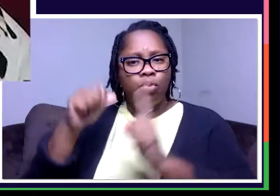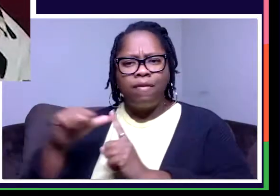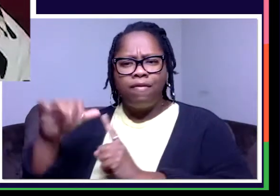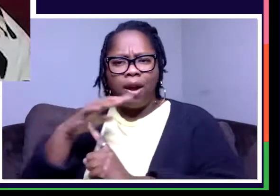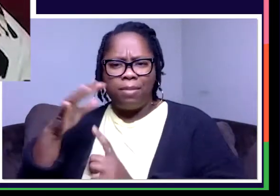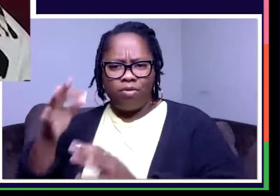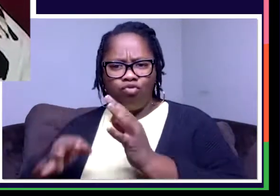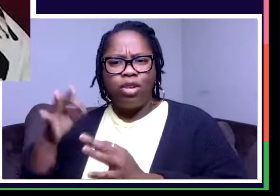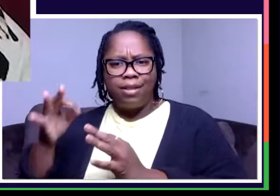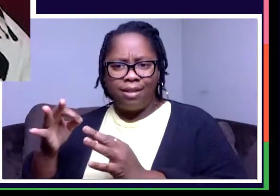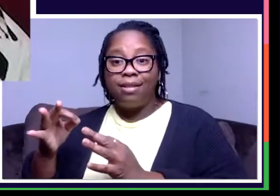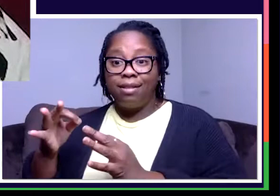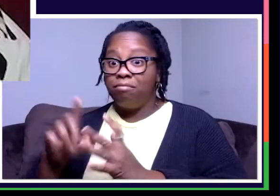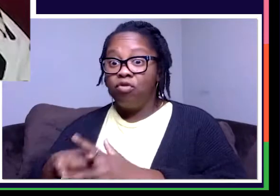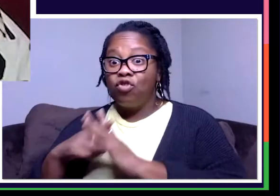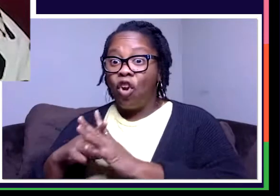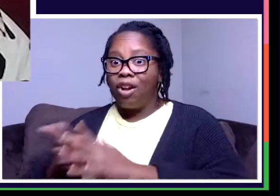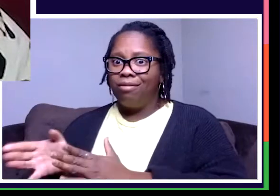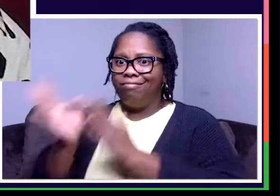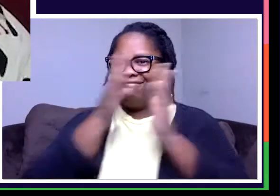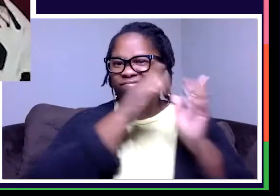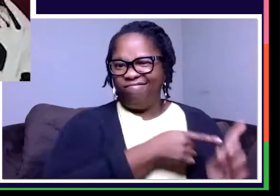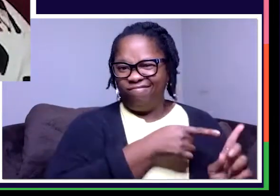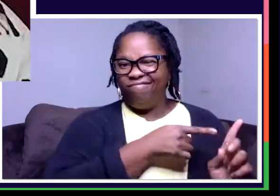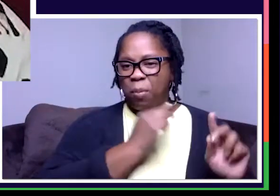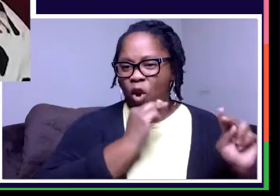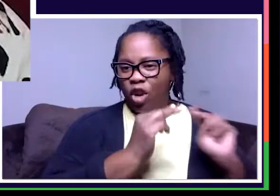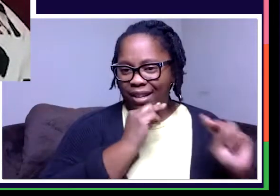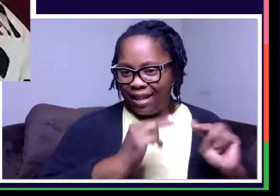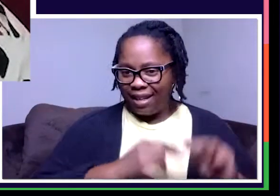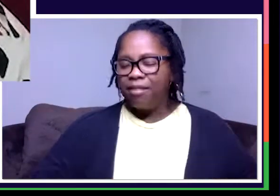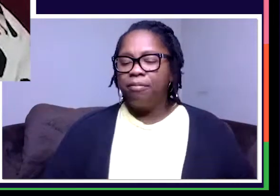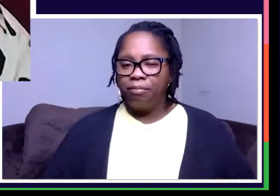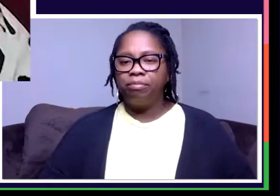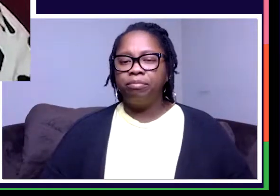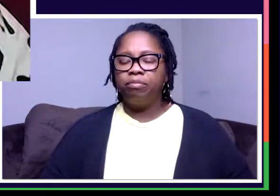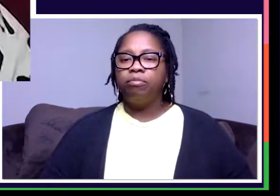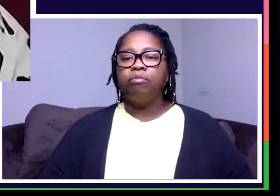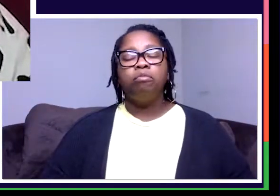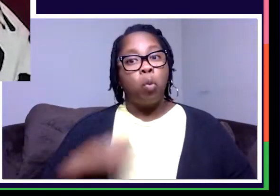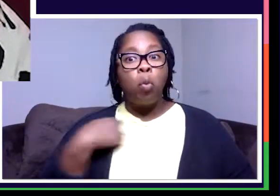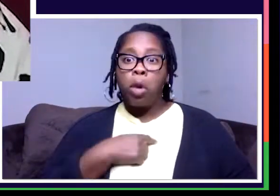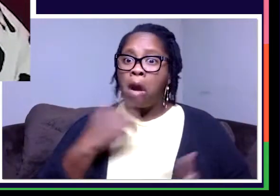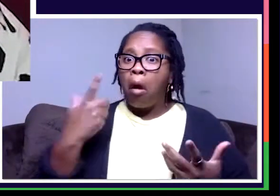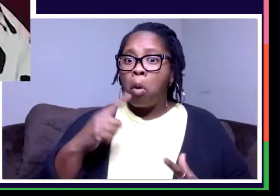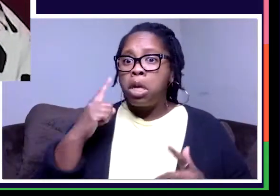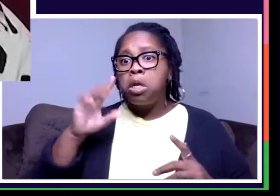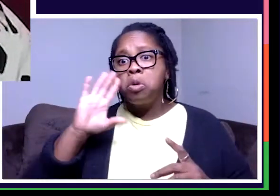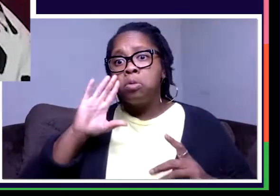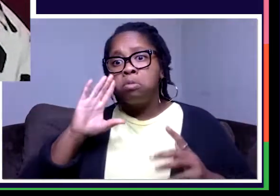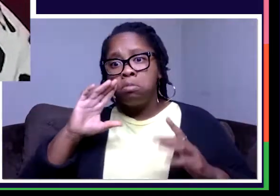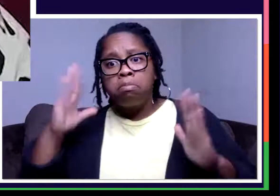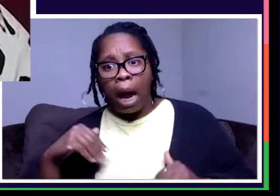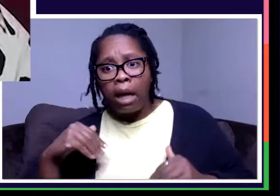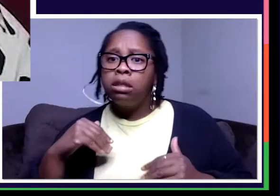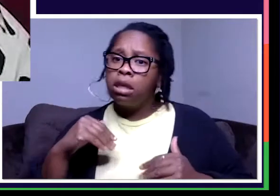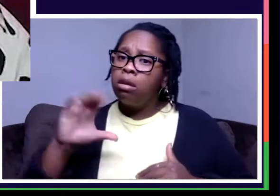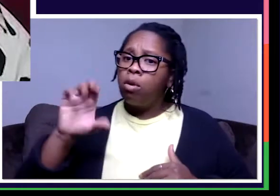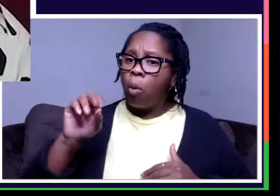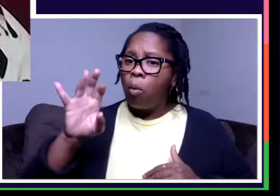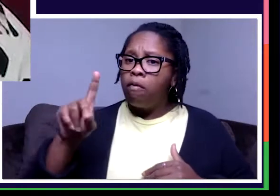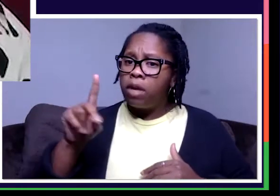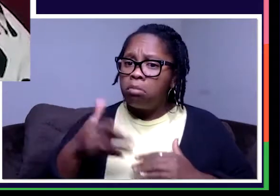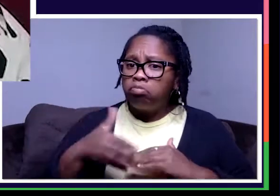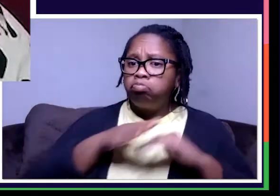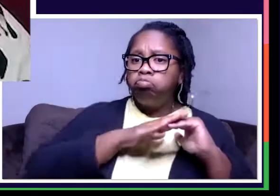and environmental justice. So first up is bargaining. The COVID surge we're